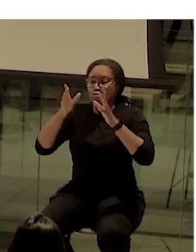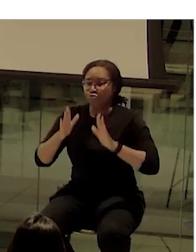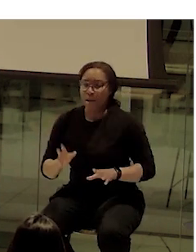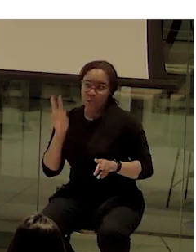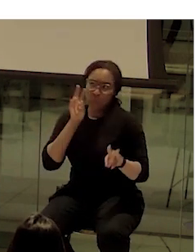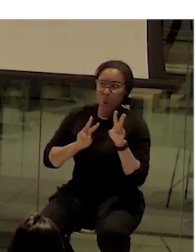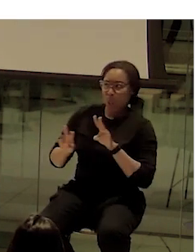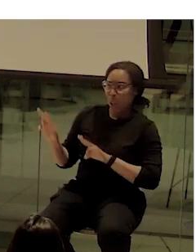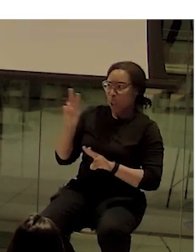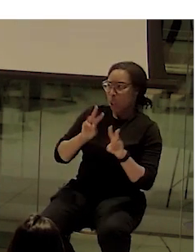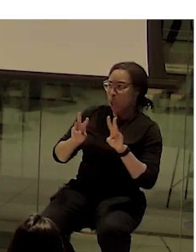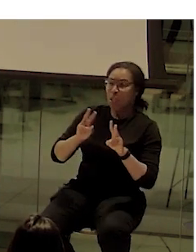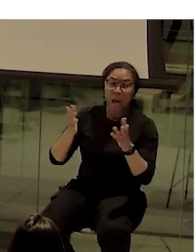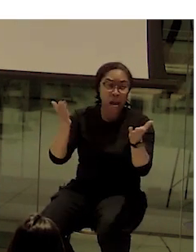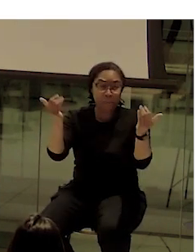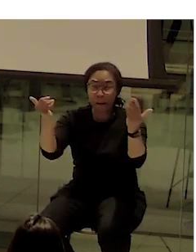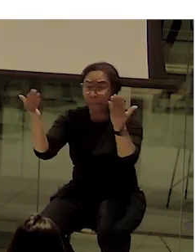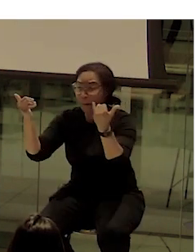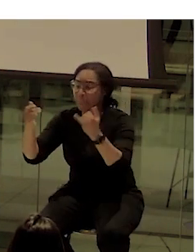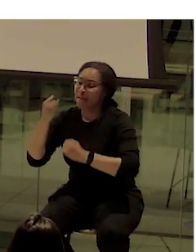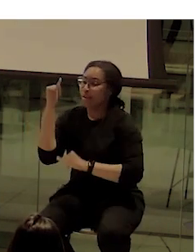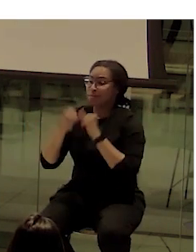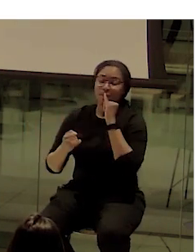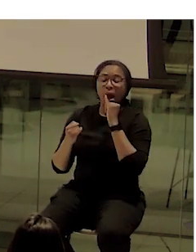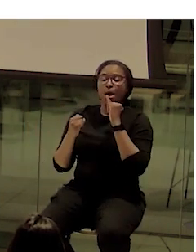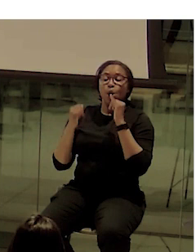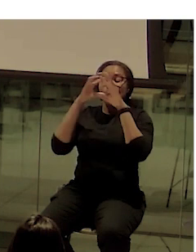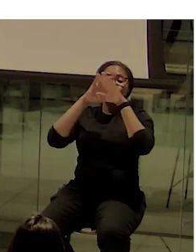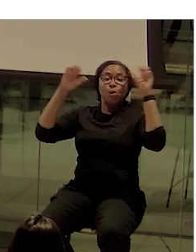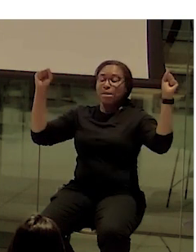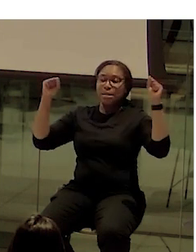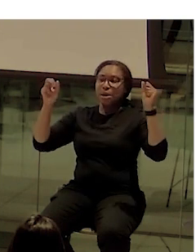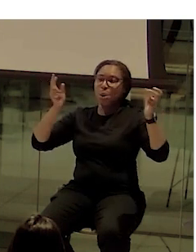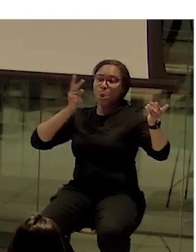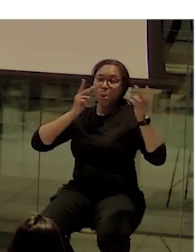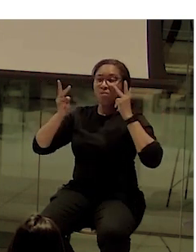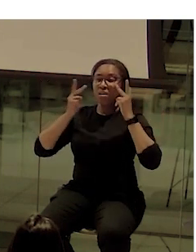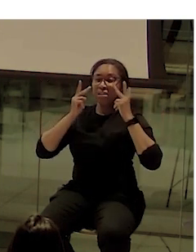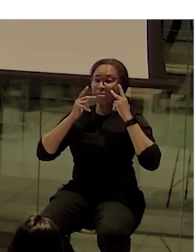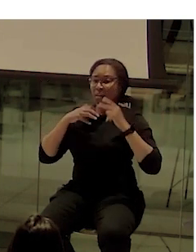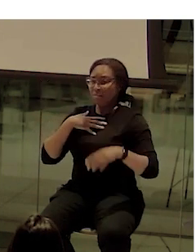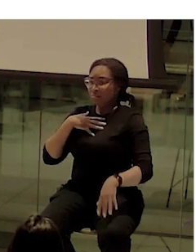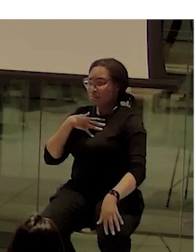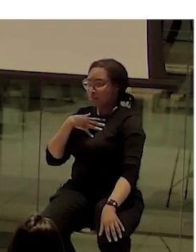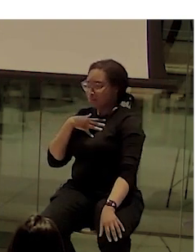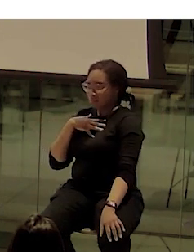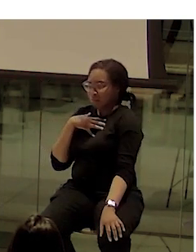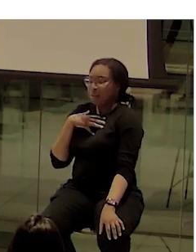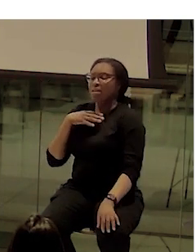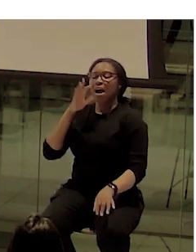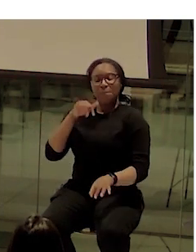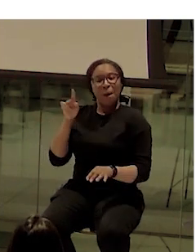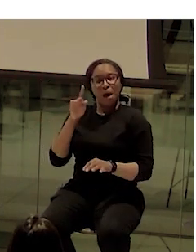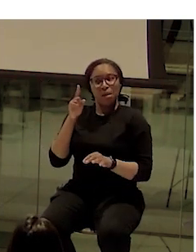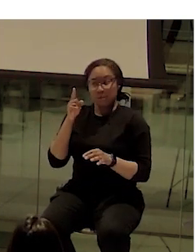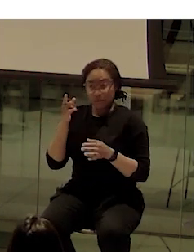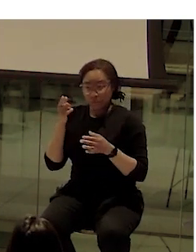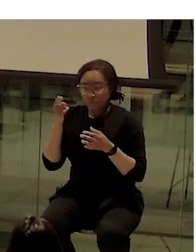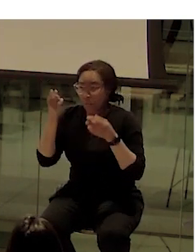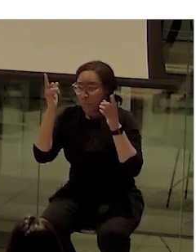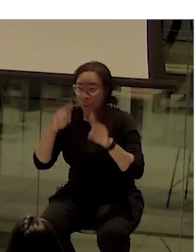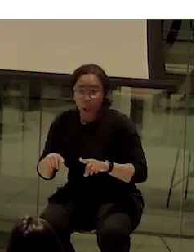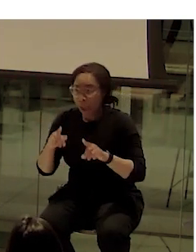the pavement outside. The final president of the United States will visibly wince. Empires will fall, although which ones